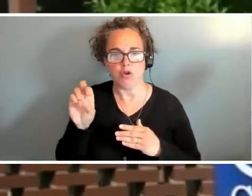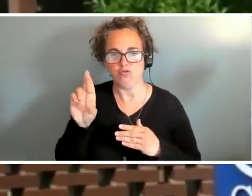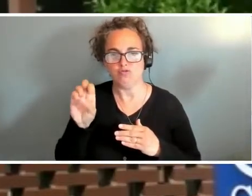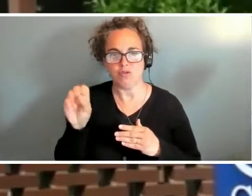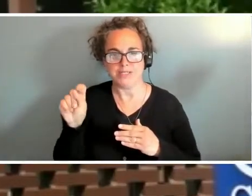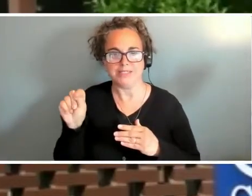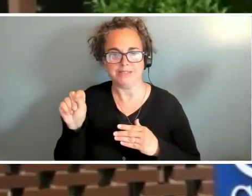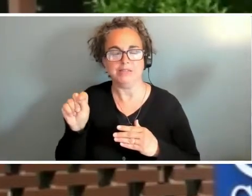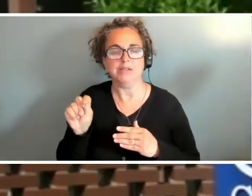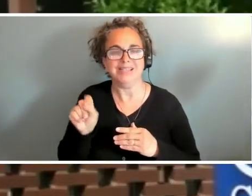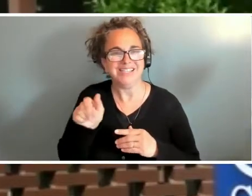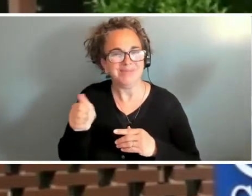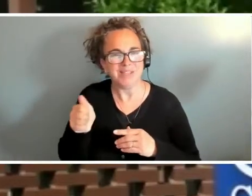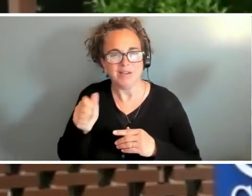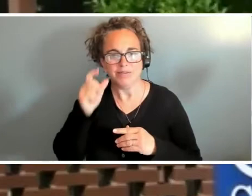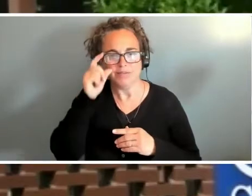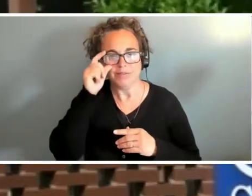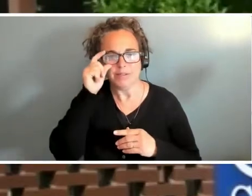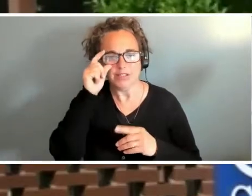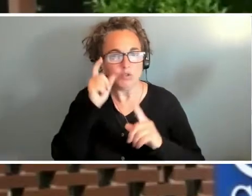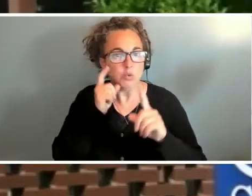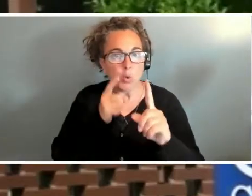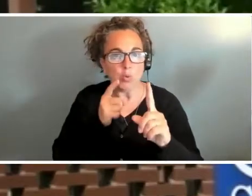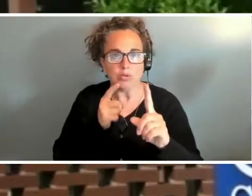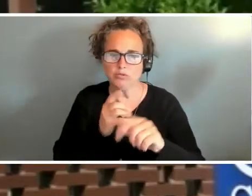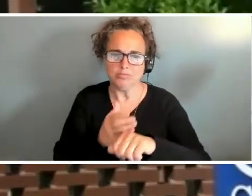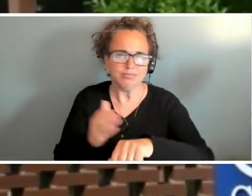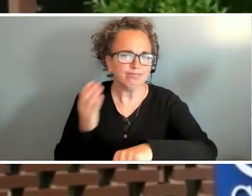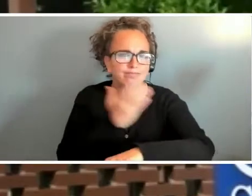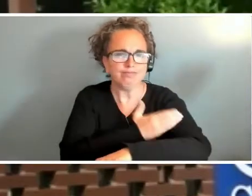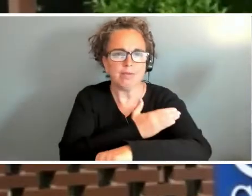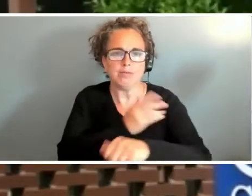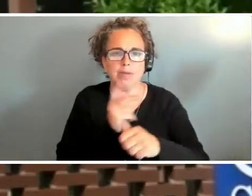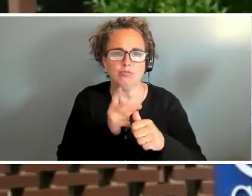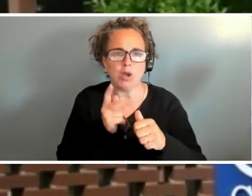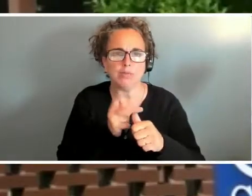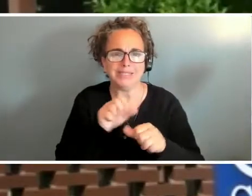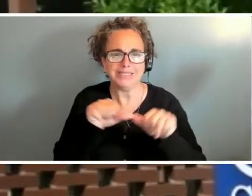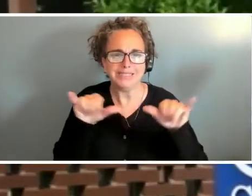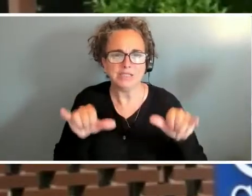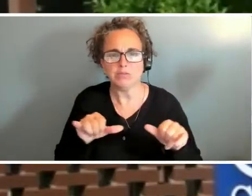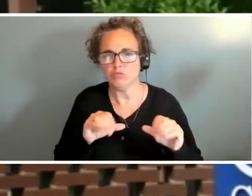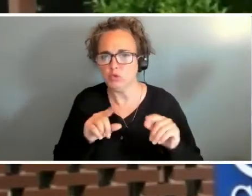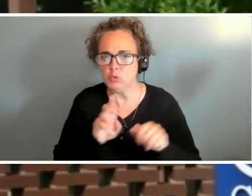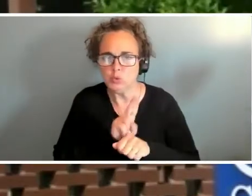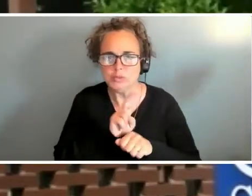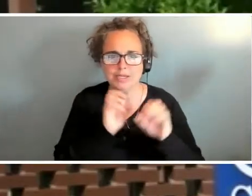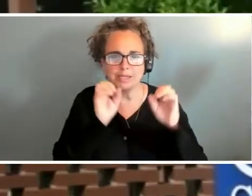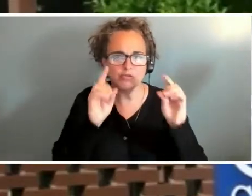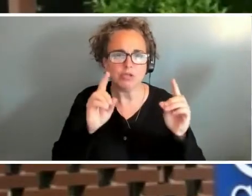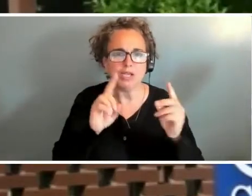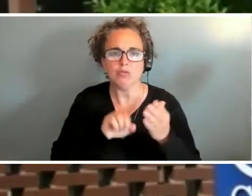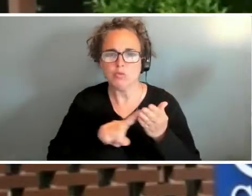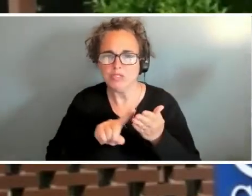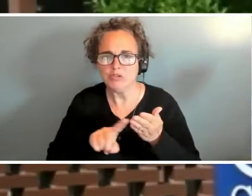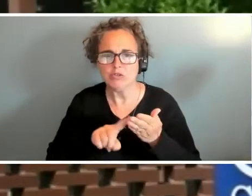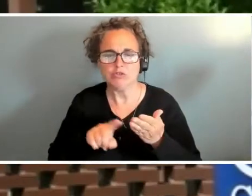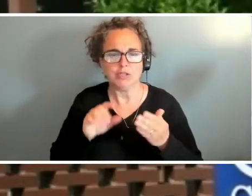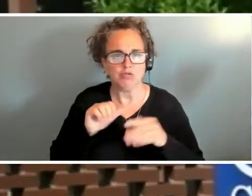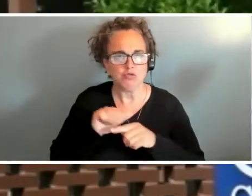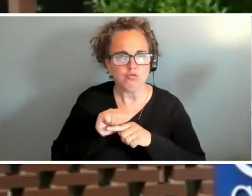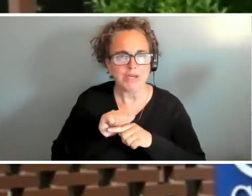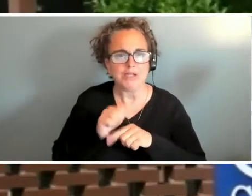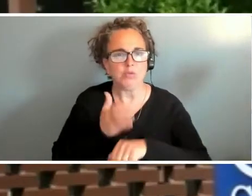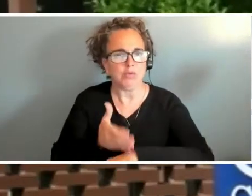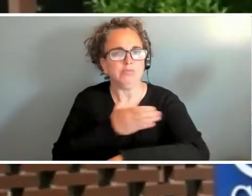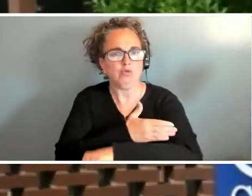NCPC's mission of strengthening the primary care system through education, research, and training to improve health